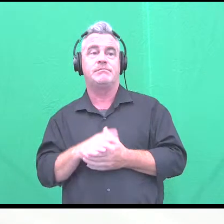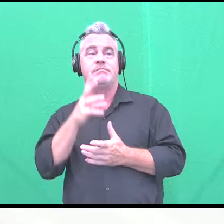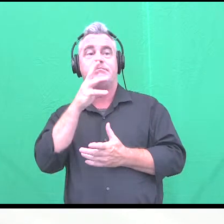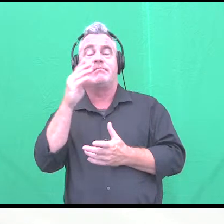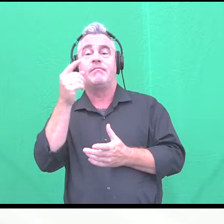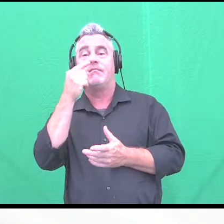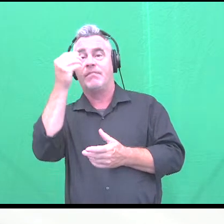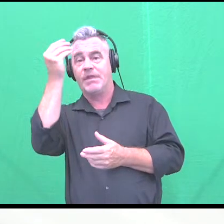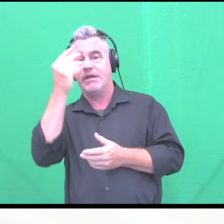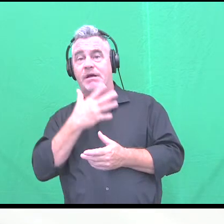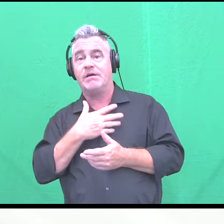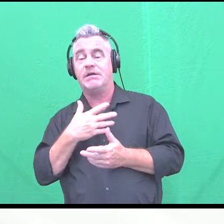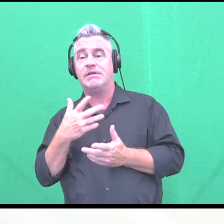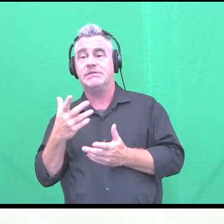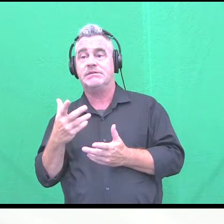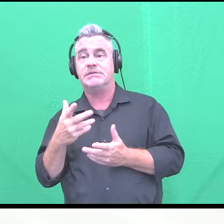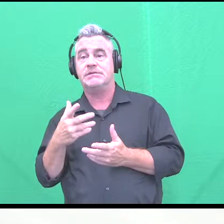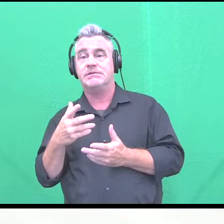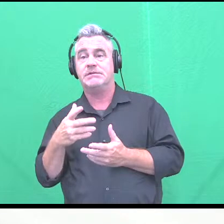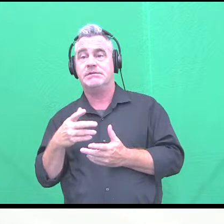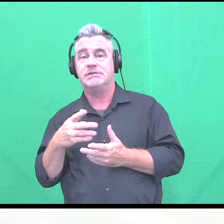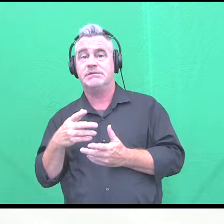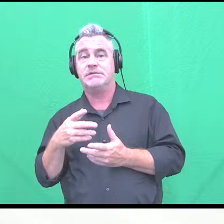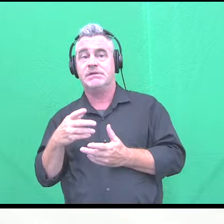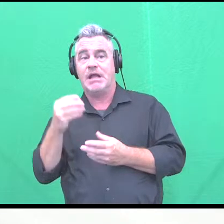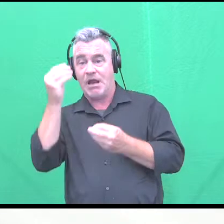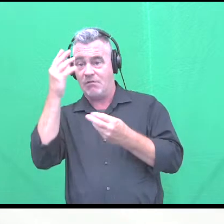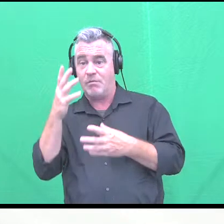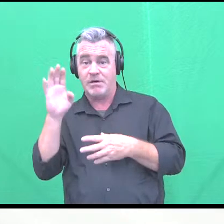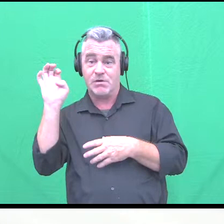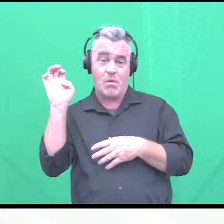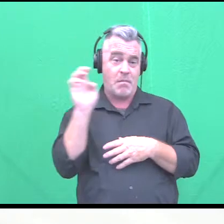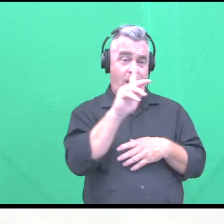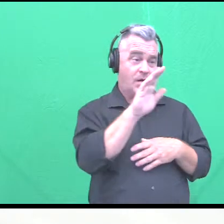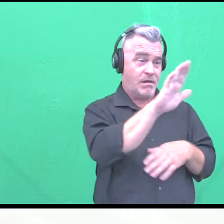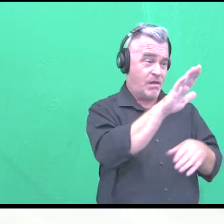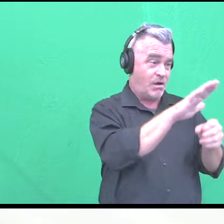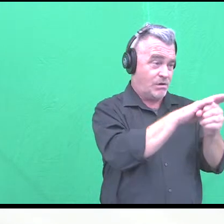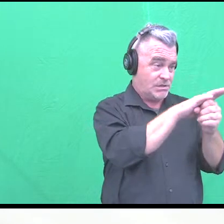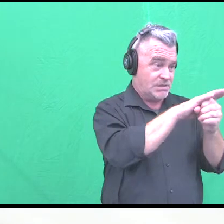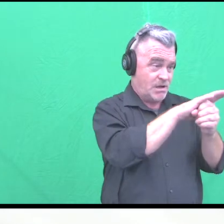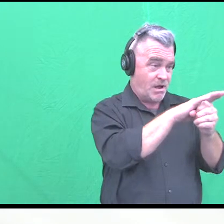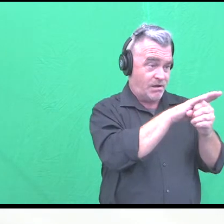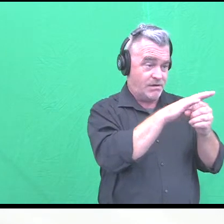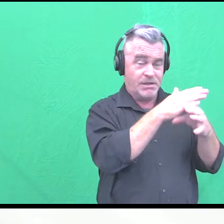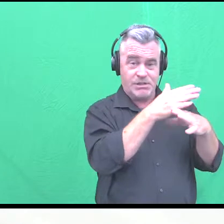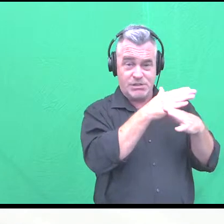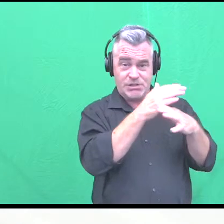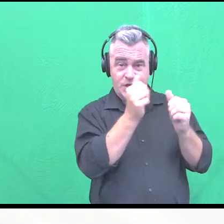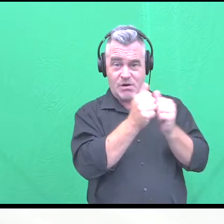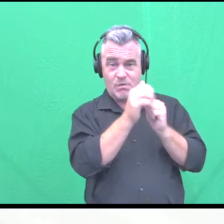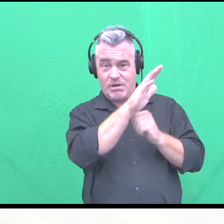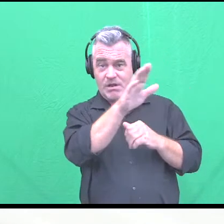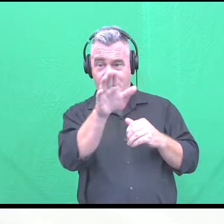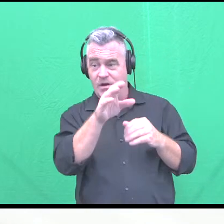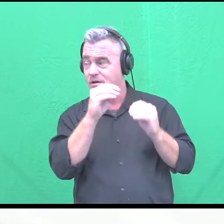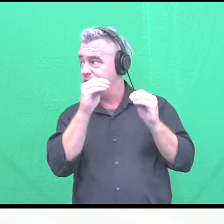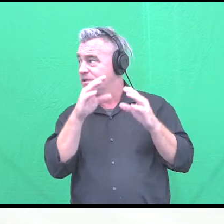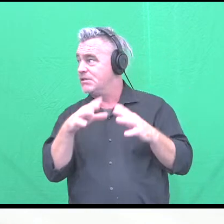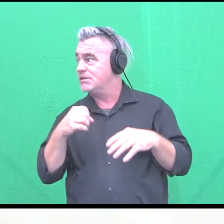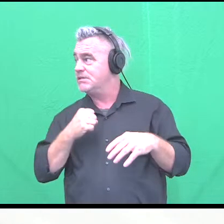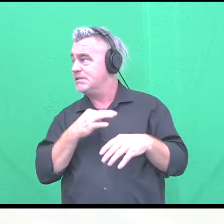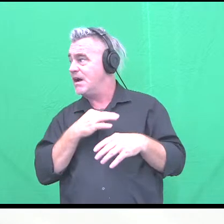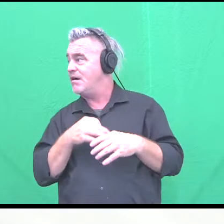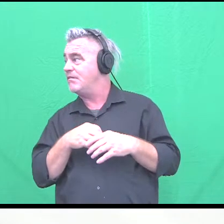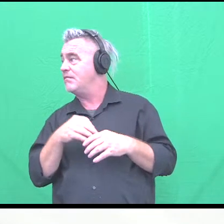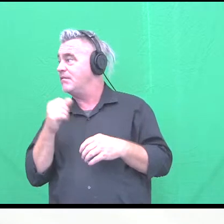that information back to their sites. So this year, of course, like everything else, the meetings were all done